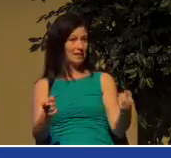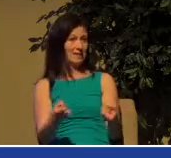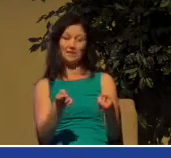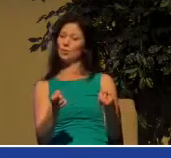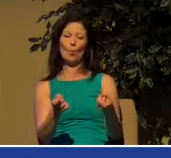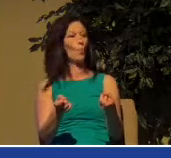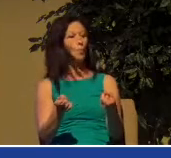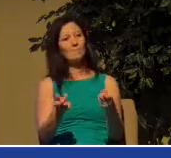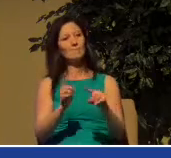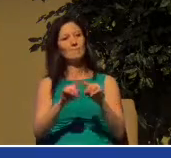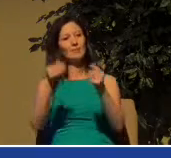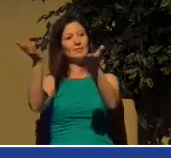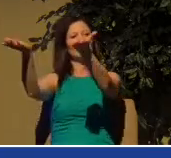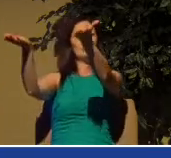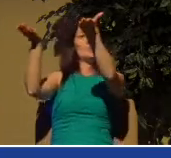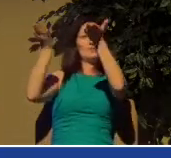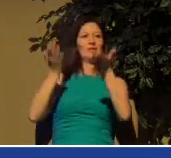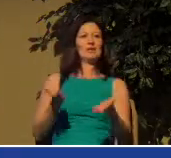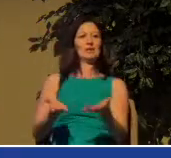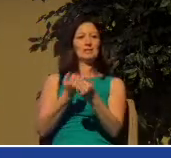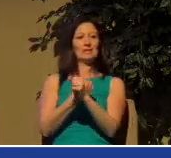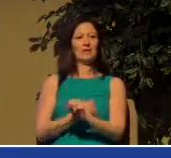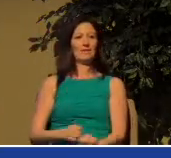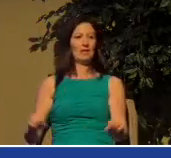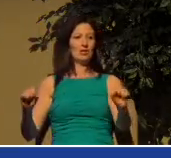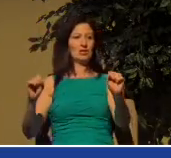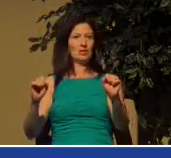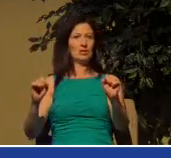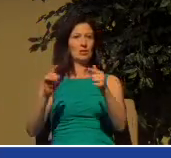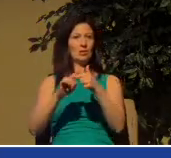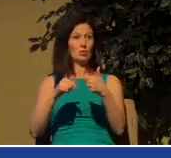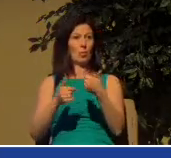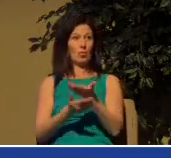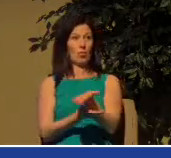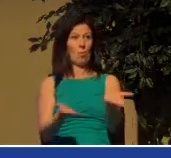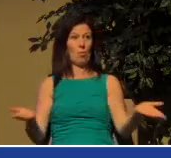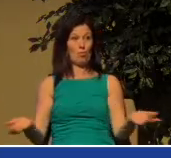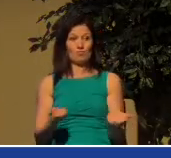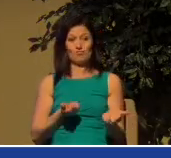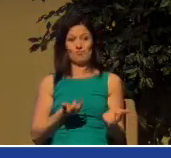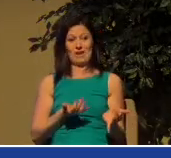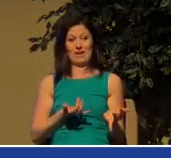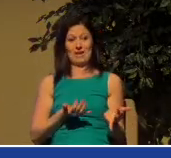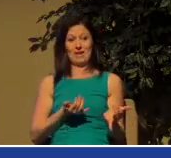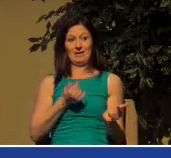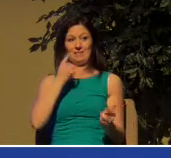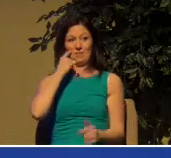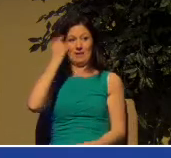salvation to those who are waiting for Him.